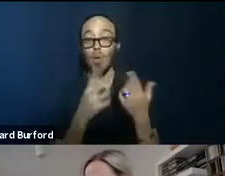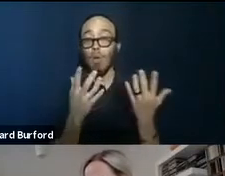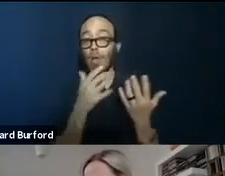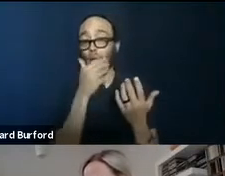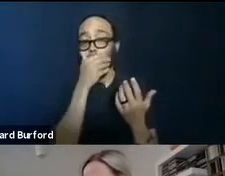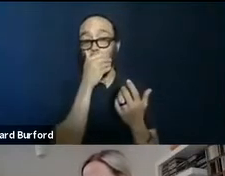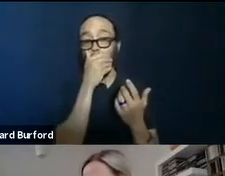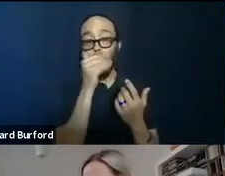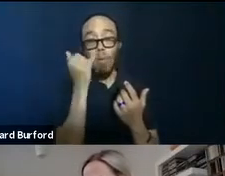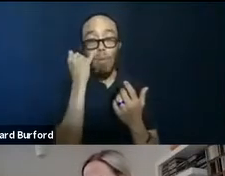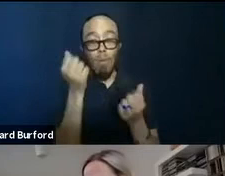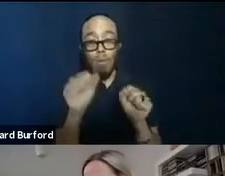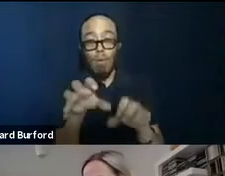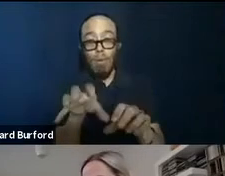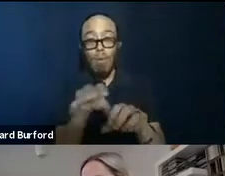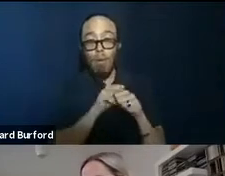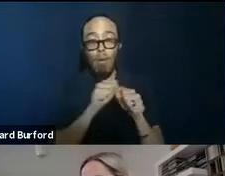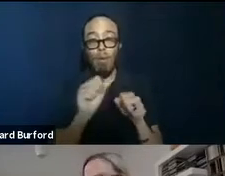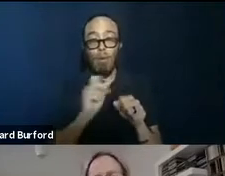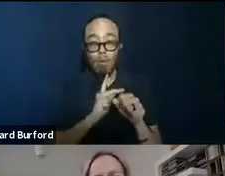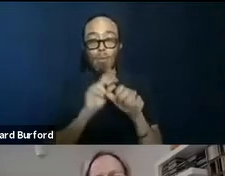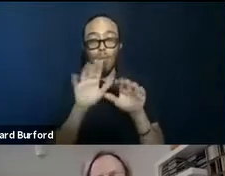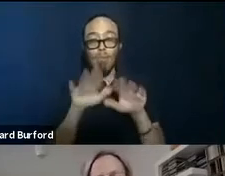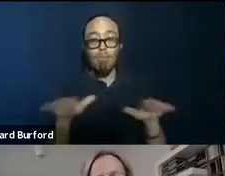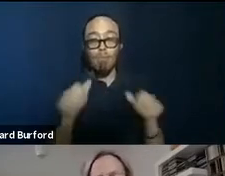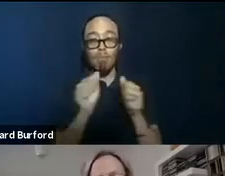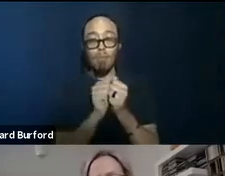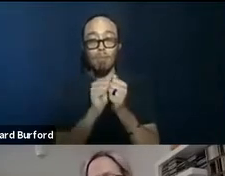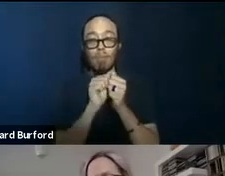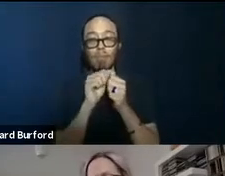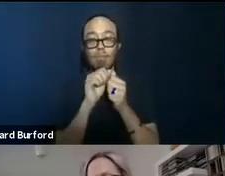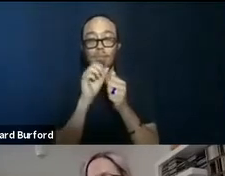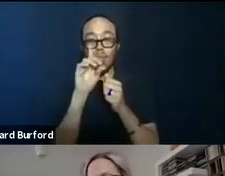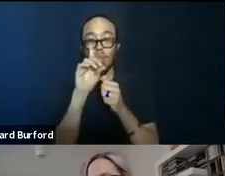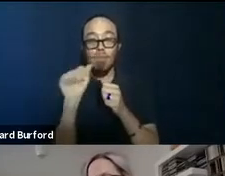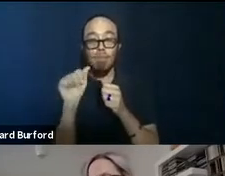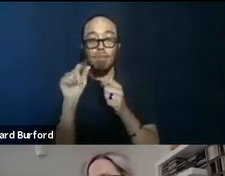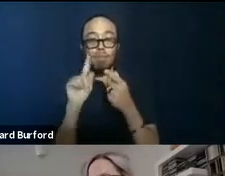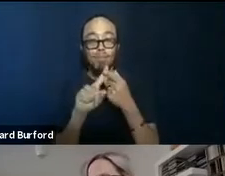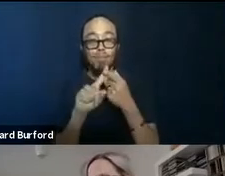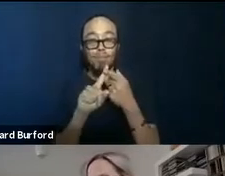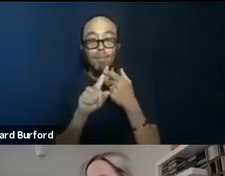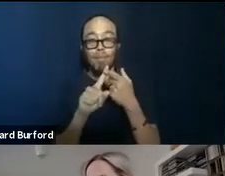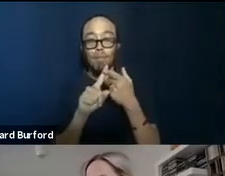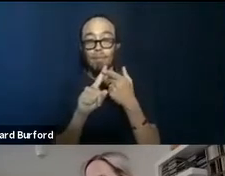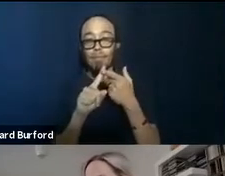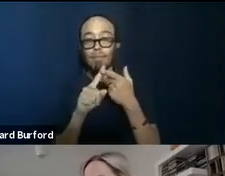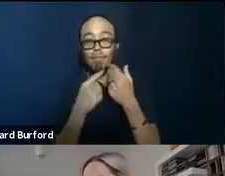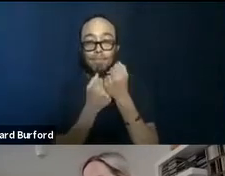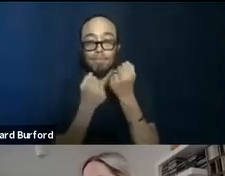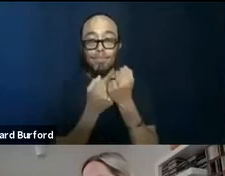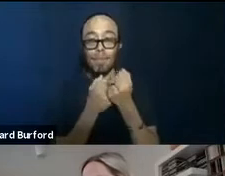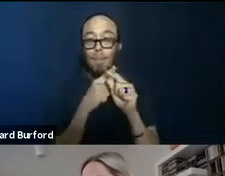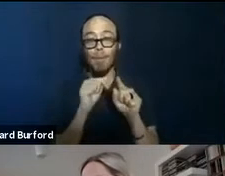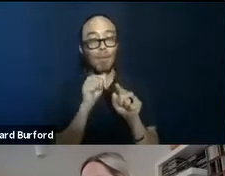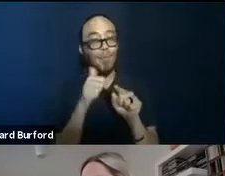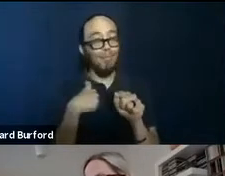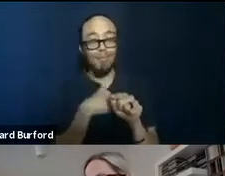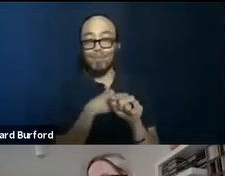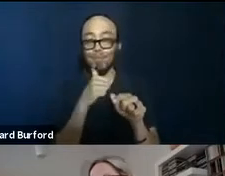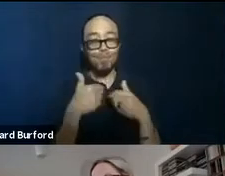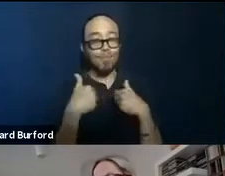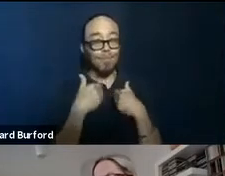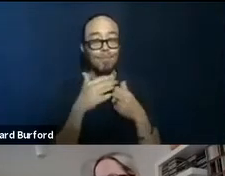take back children with disabilities to benefit rehabilitation services, but we don't have enough